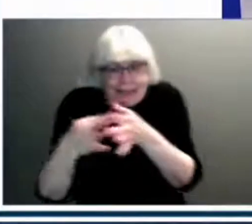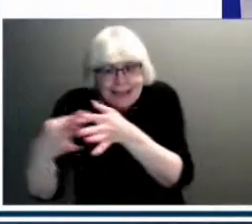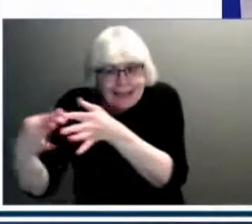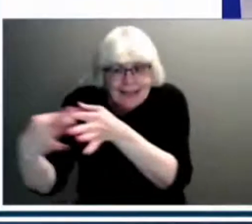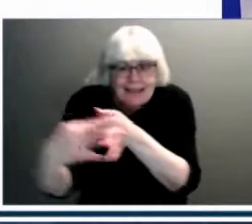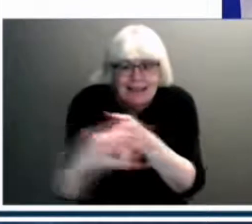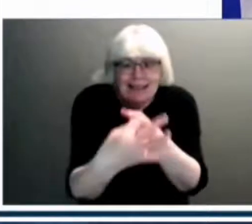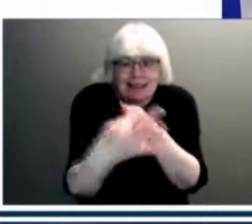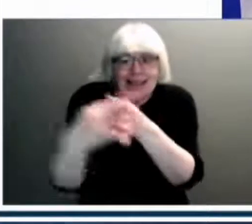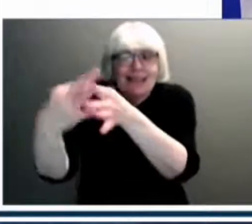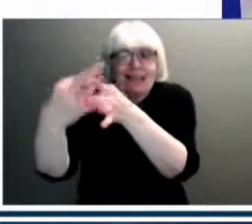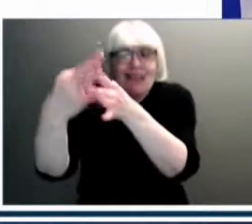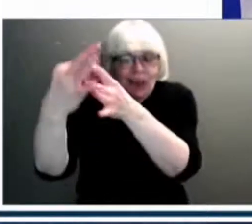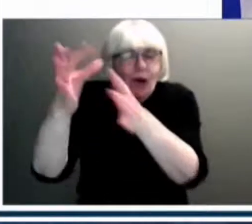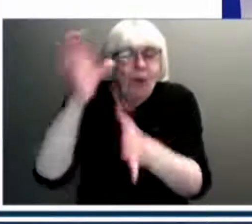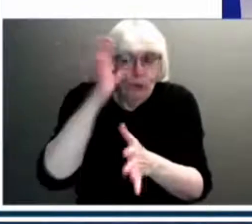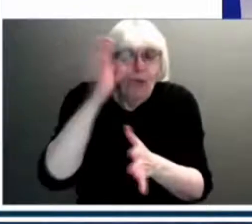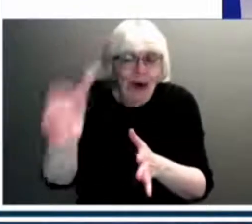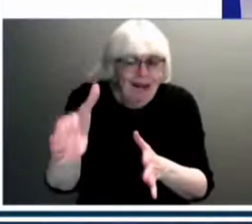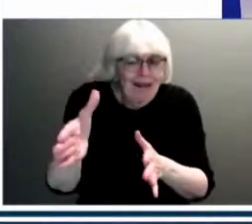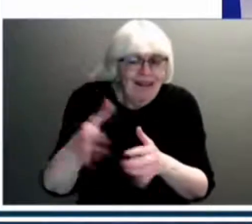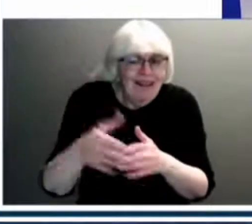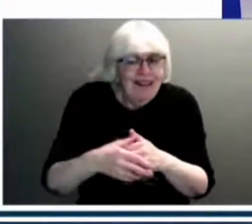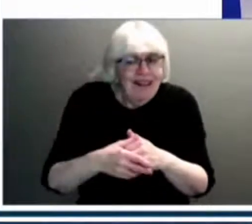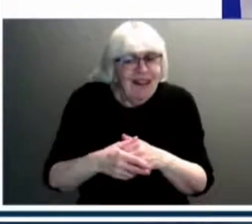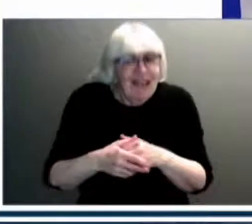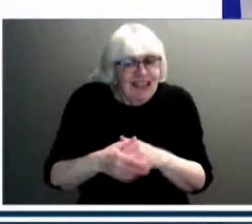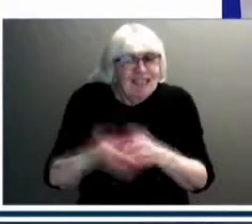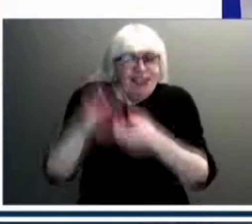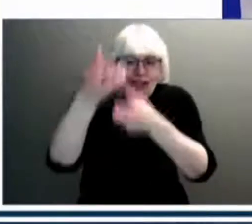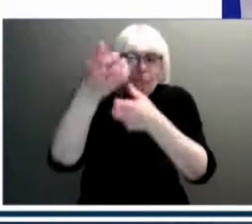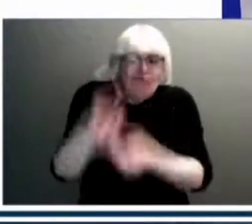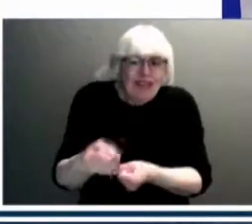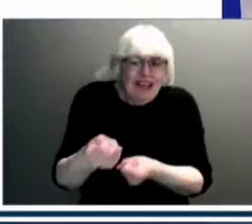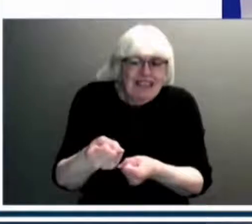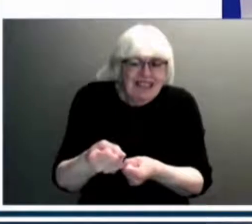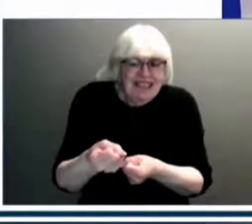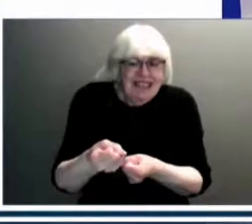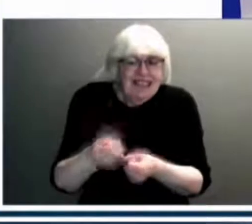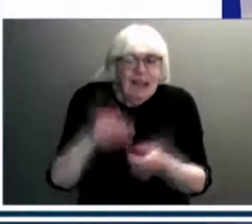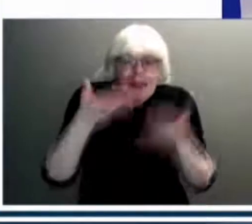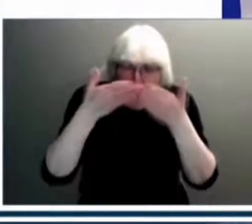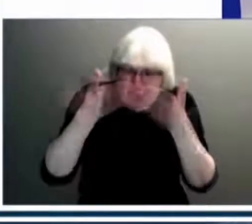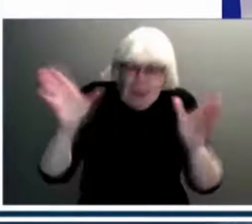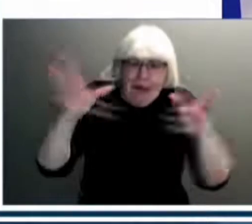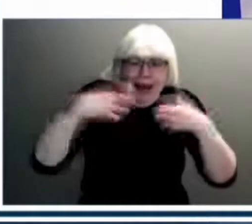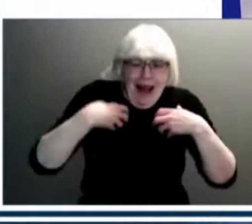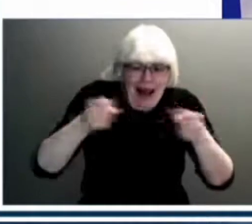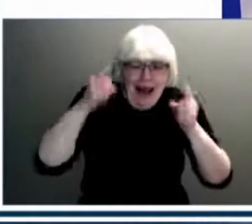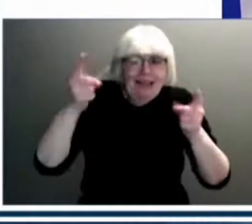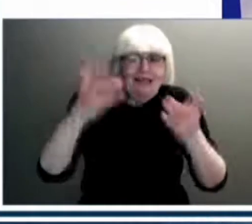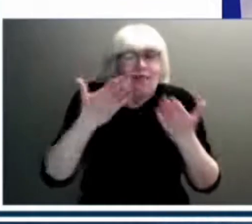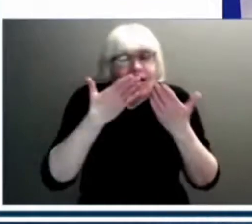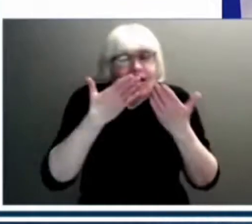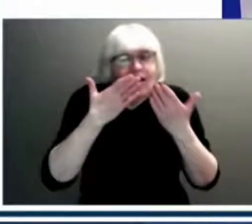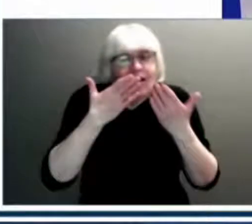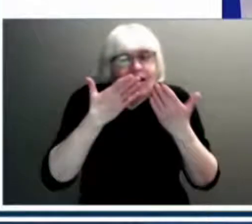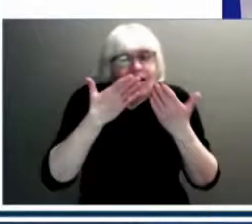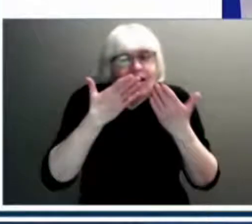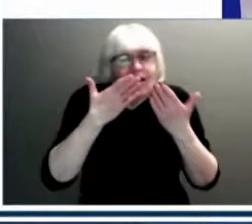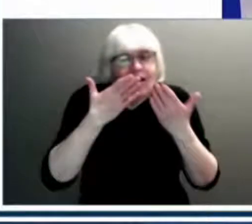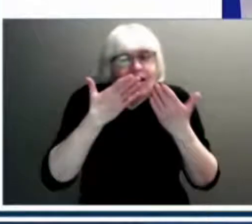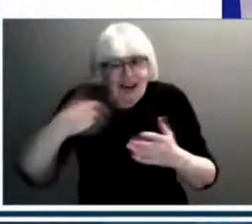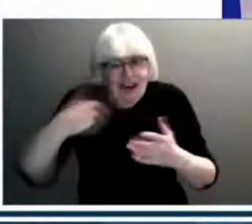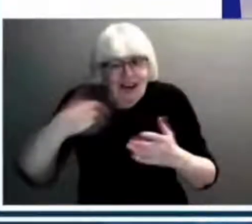our trust has been well placed in public health, and I thank Nova Scotians for that, and I know the team at Public Health does as well.